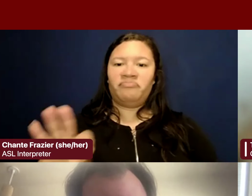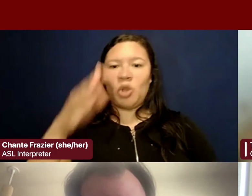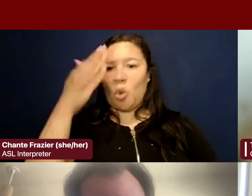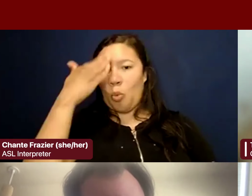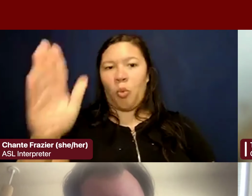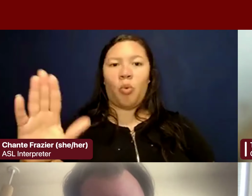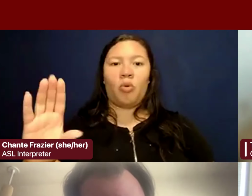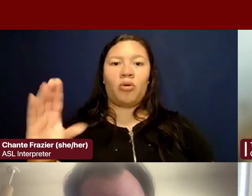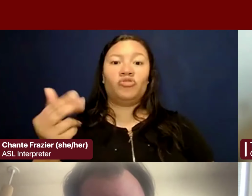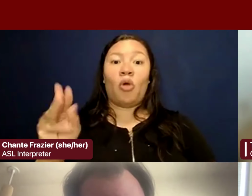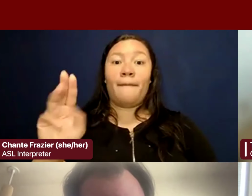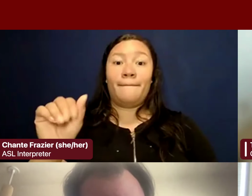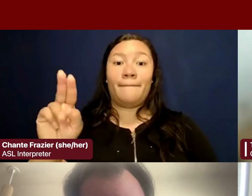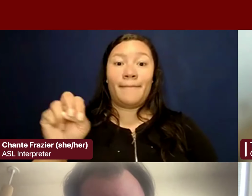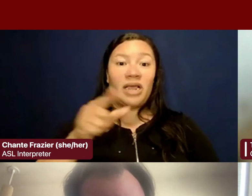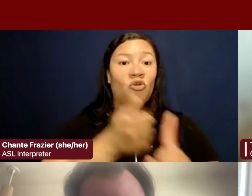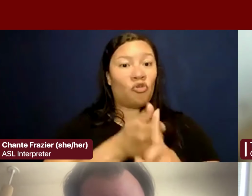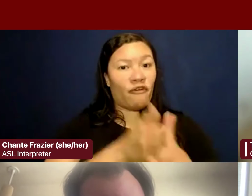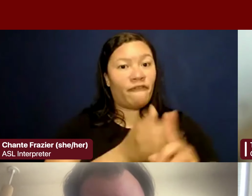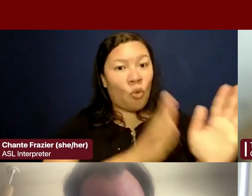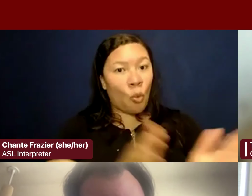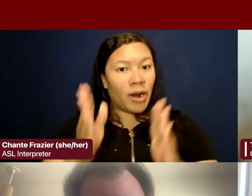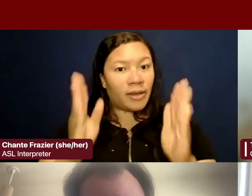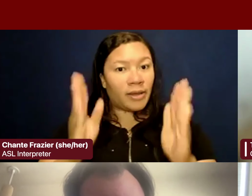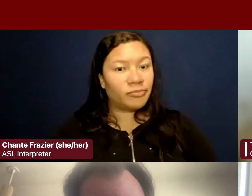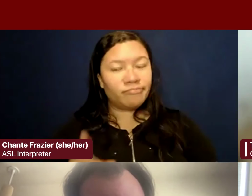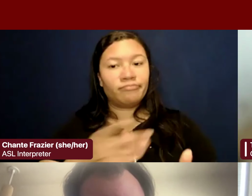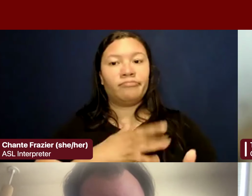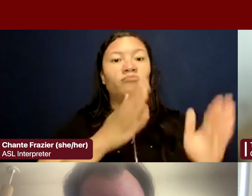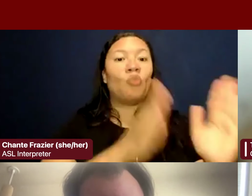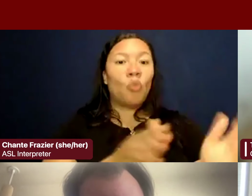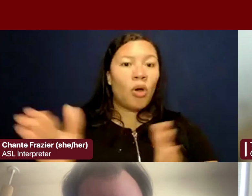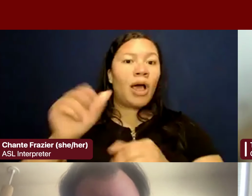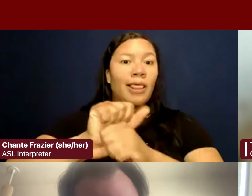also an organizer and organizes labor in addition to being a professor at UC Santa Barbara. I'm curious if you can tell us a little